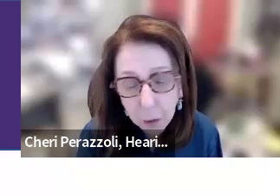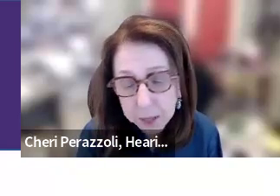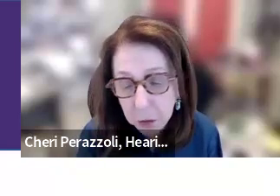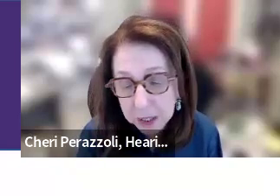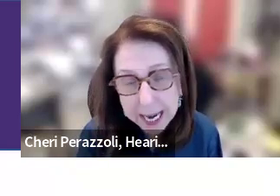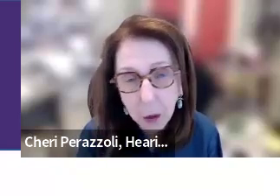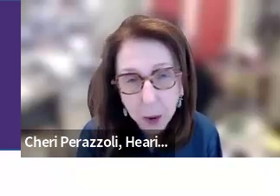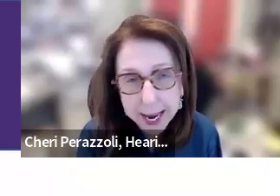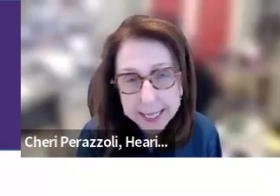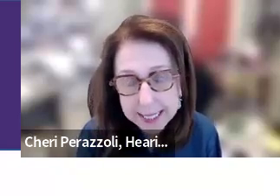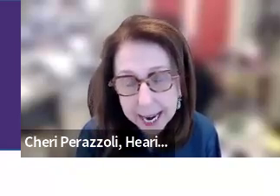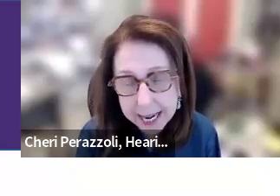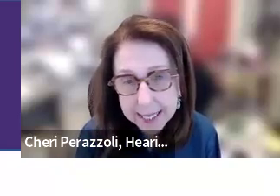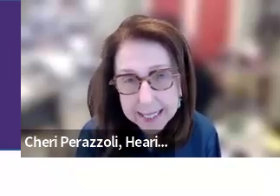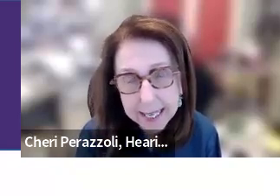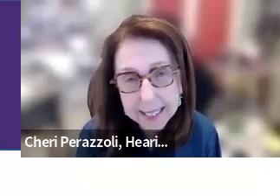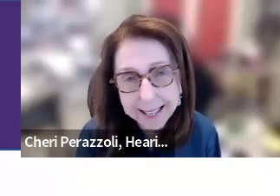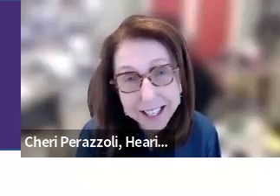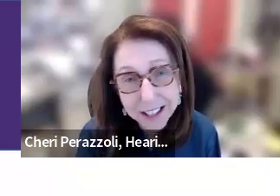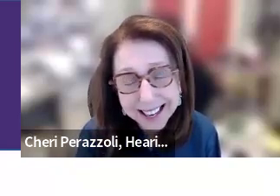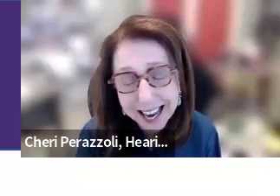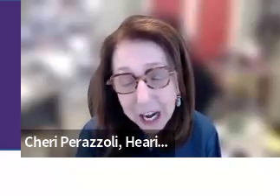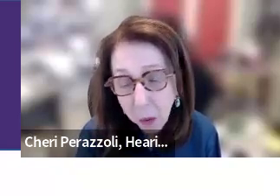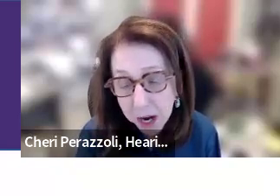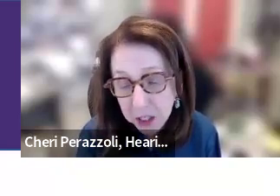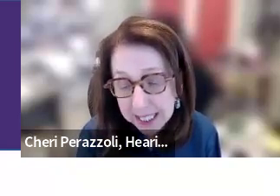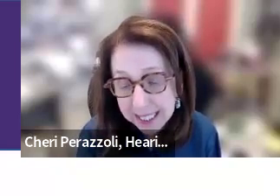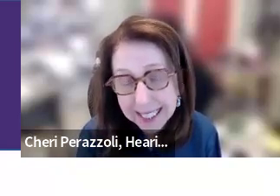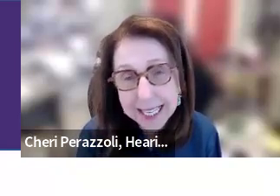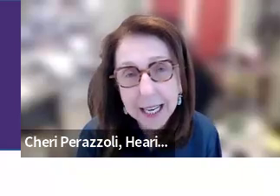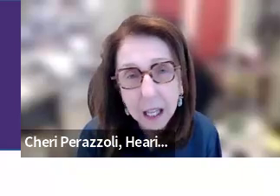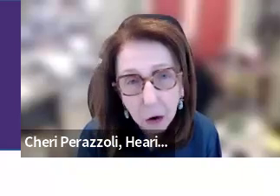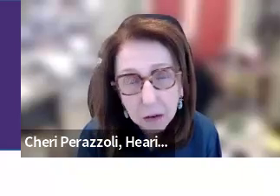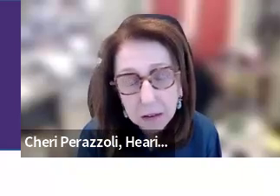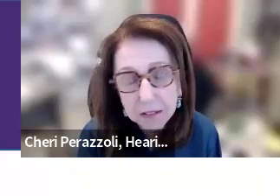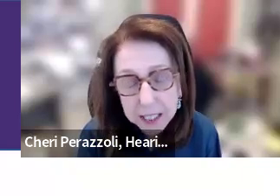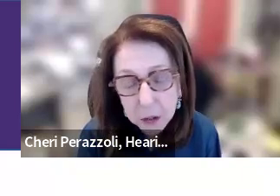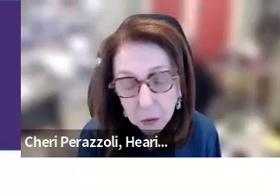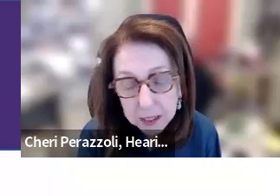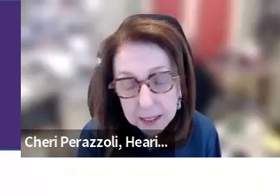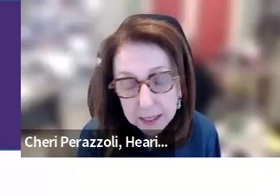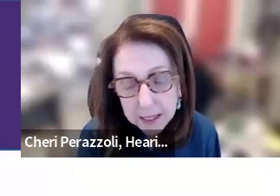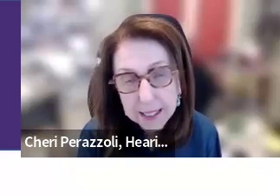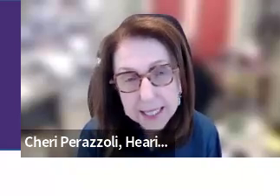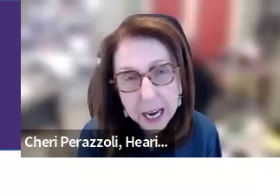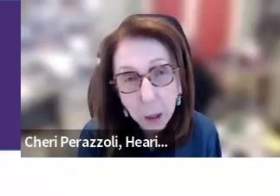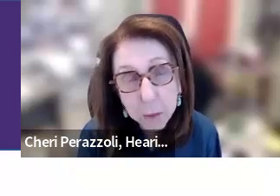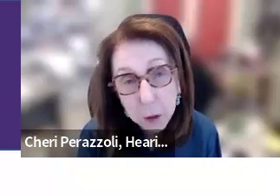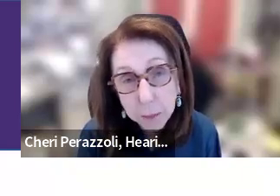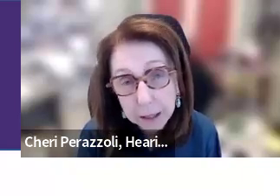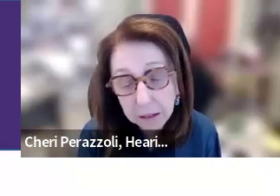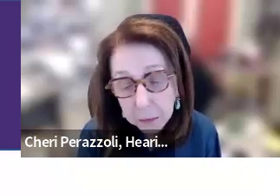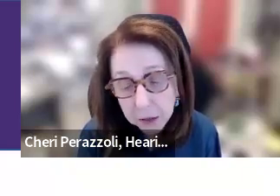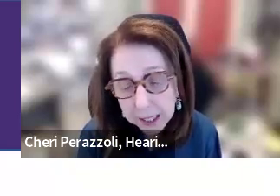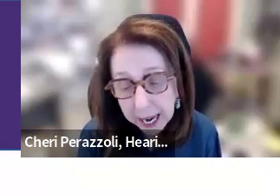I hope that you will take away today is that HLAA Washington is a local resource to help